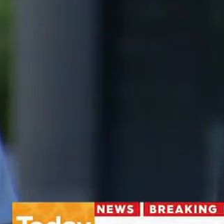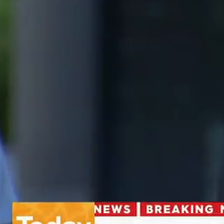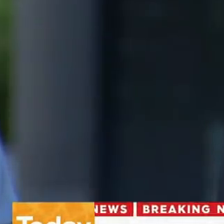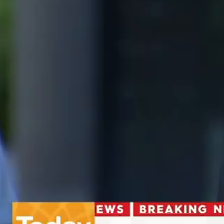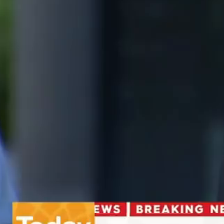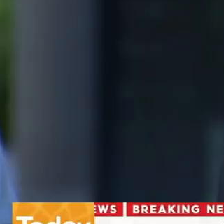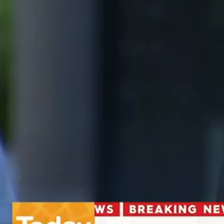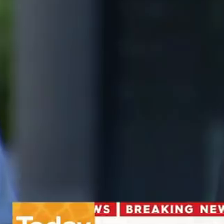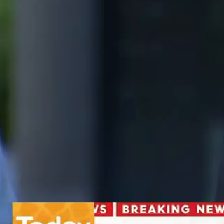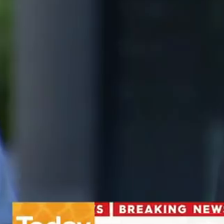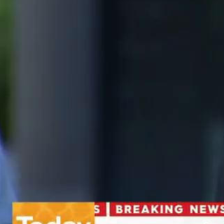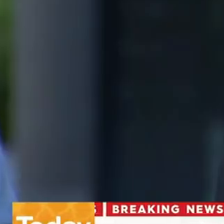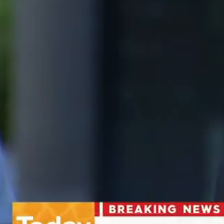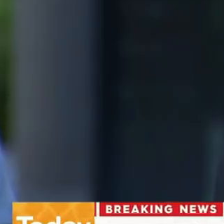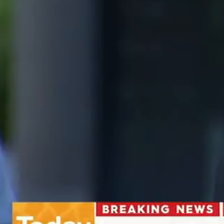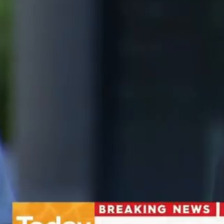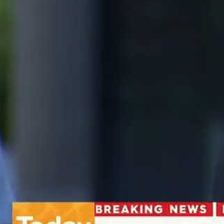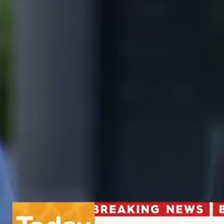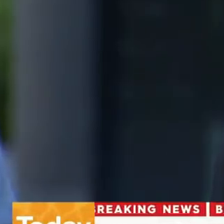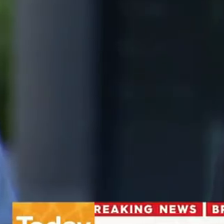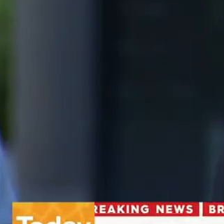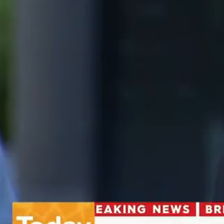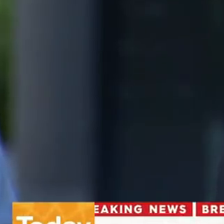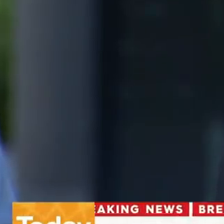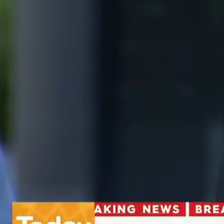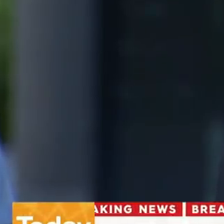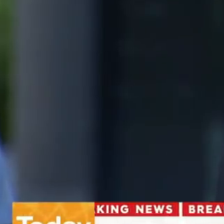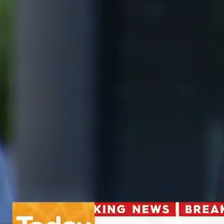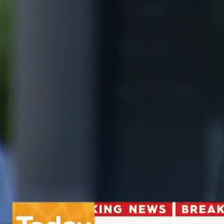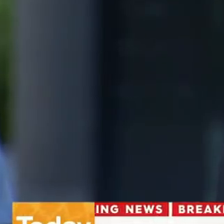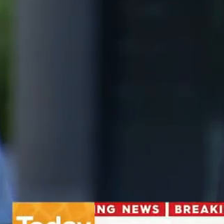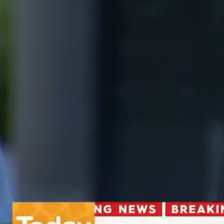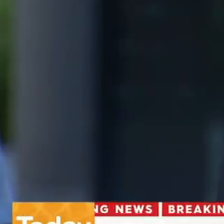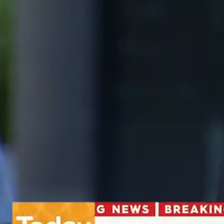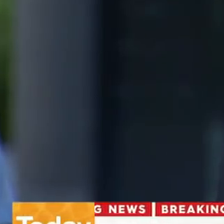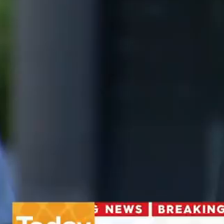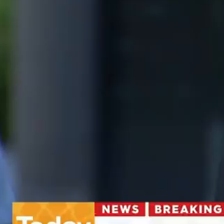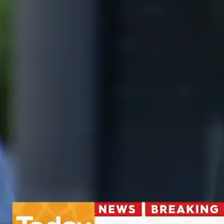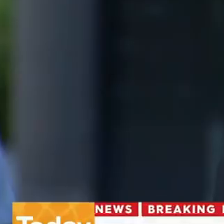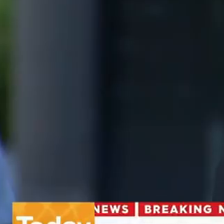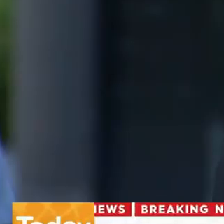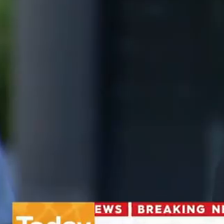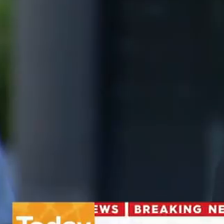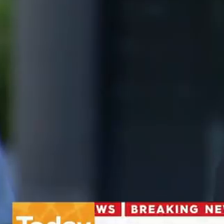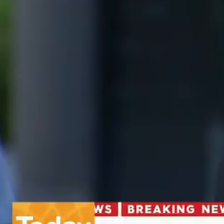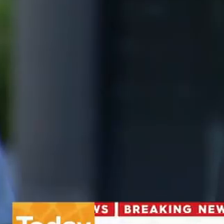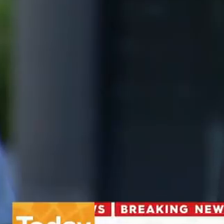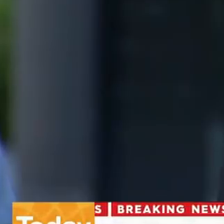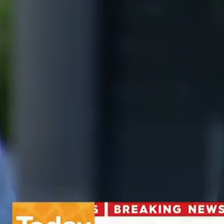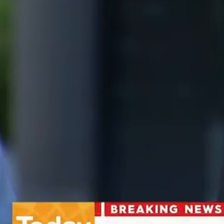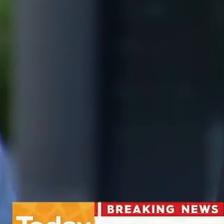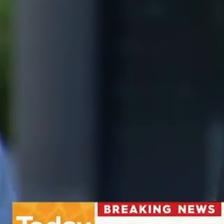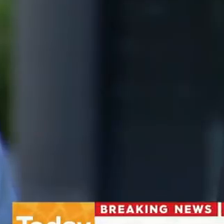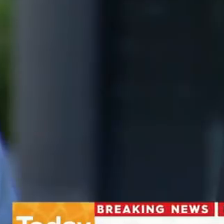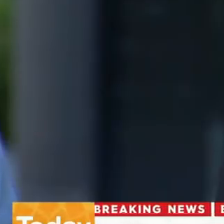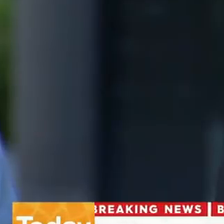clinic or their ED, depending on their situation, to undergo testing. And we will be relaxing any criterion in